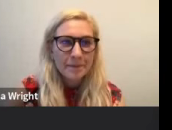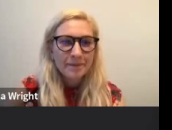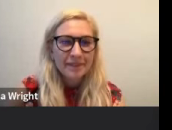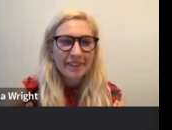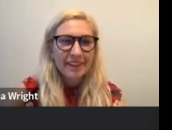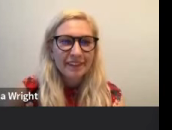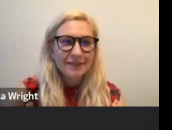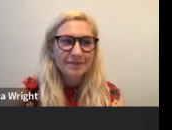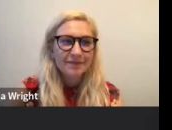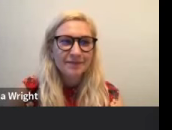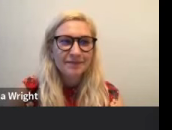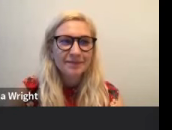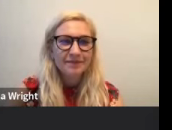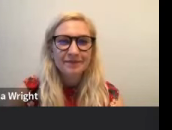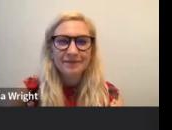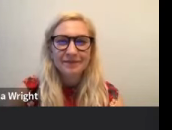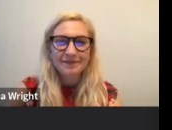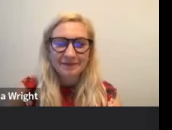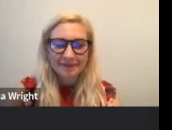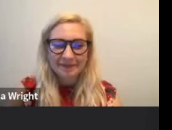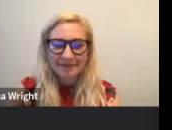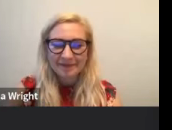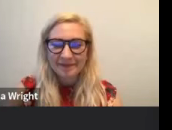Oops, hold on.